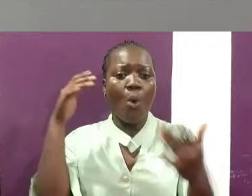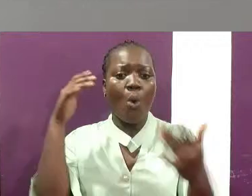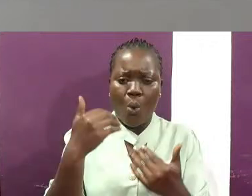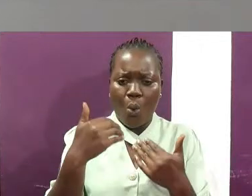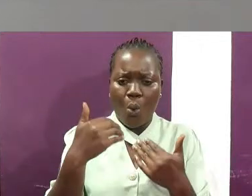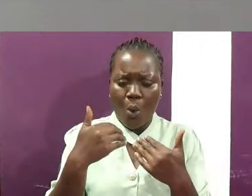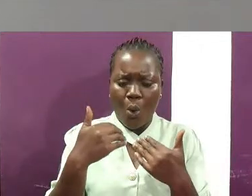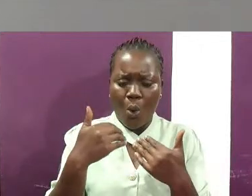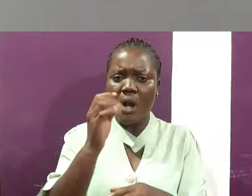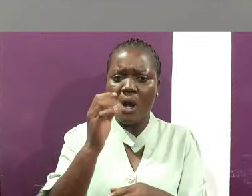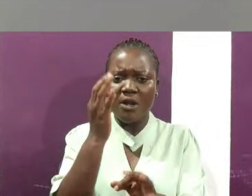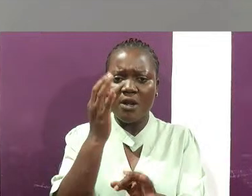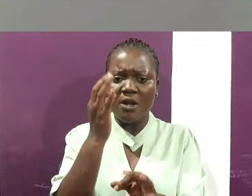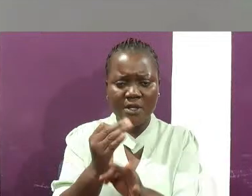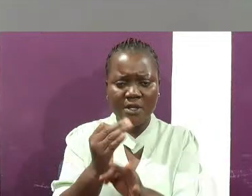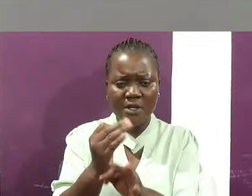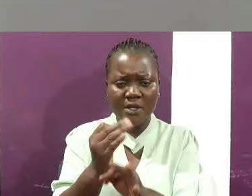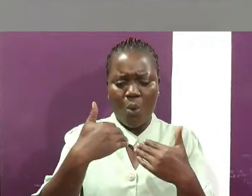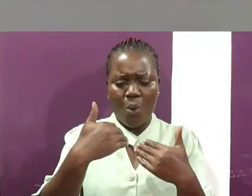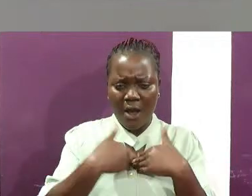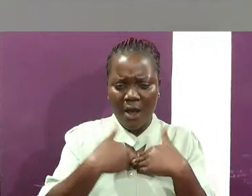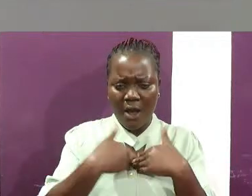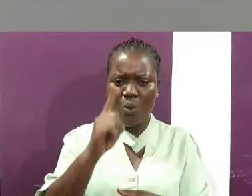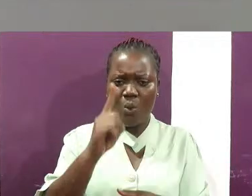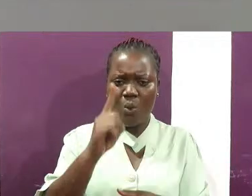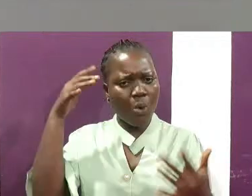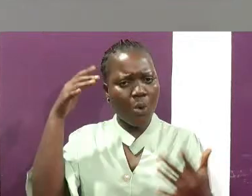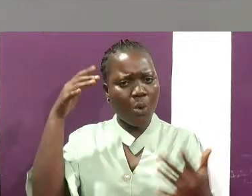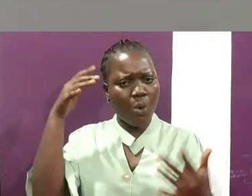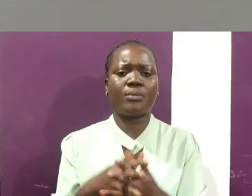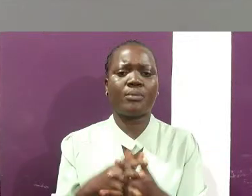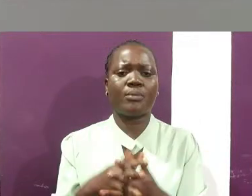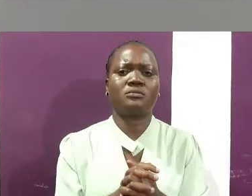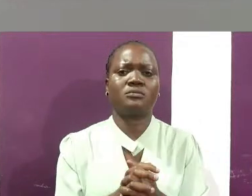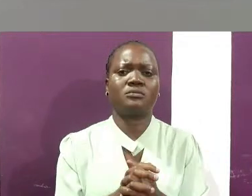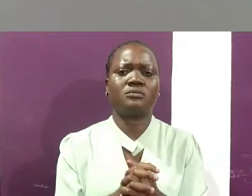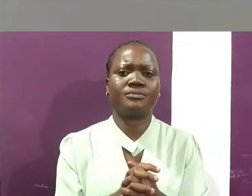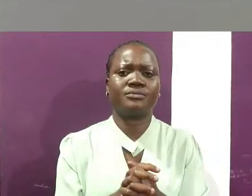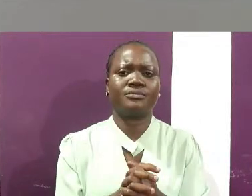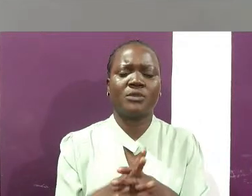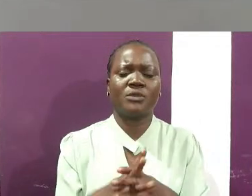One God and Father of all, who is above all and through all and in you all.